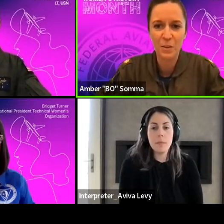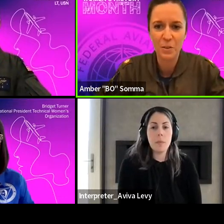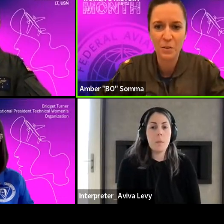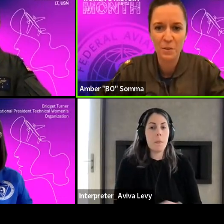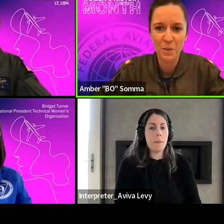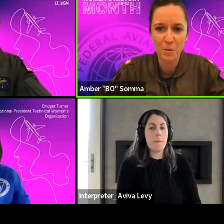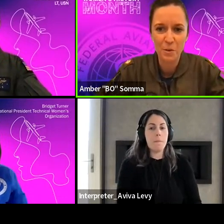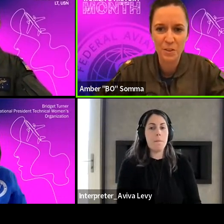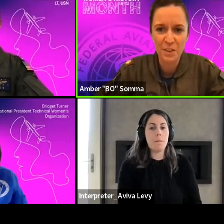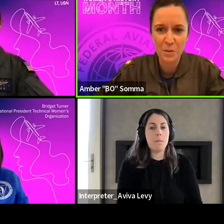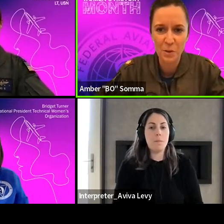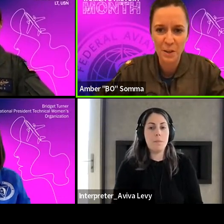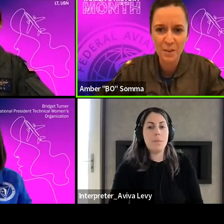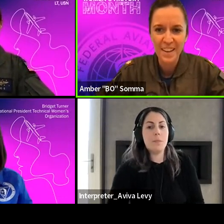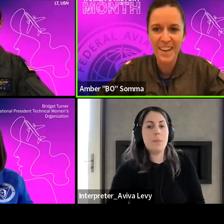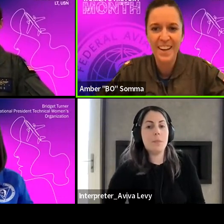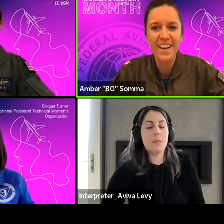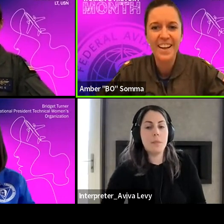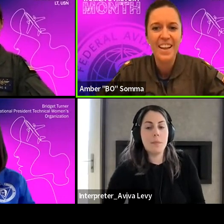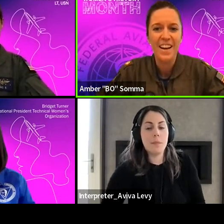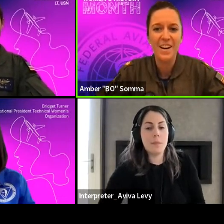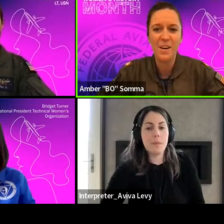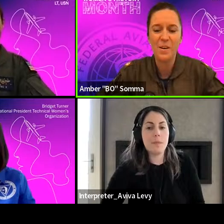Here, I'll go first, unless you want to go.